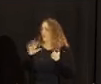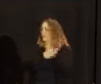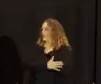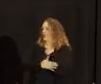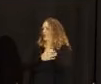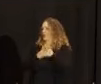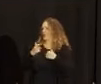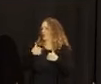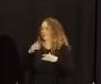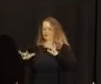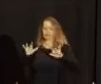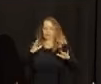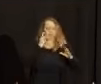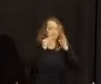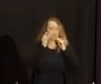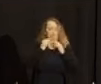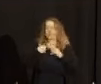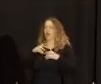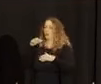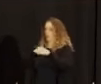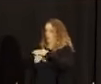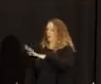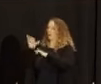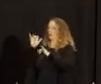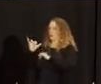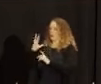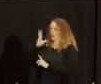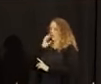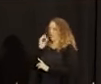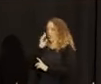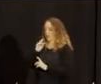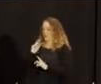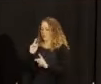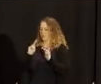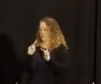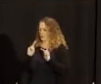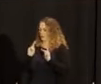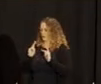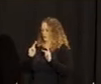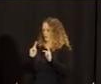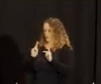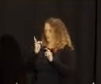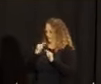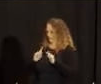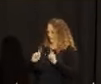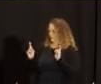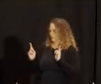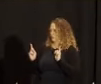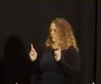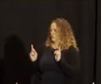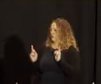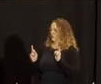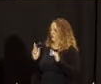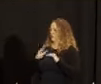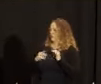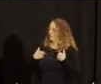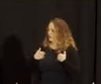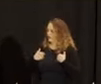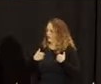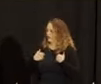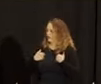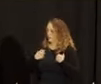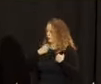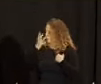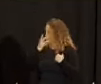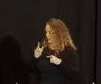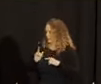I will enter spaces and people don't look like me. Not only do they not look like